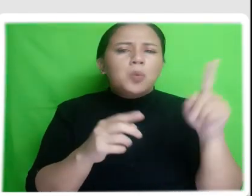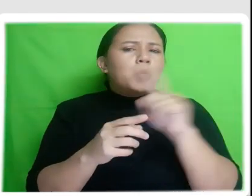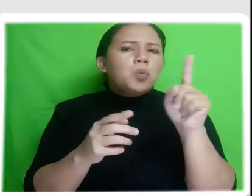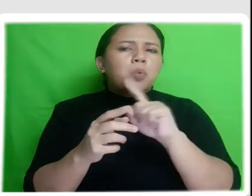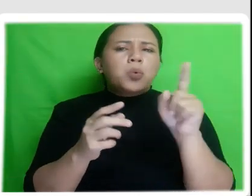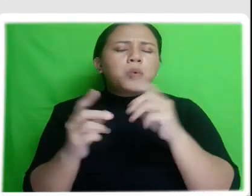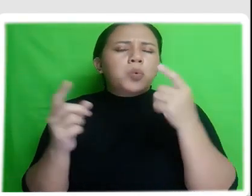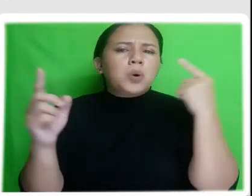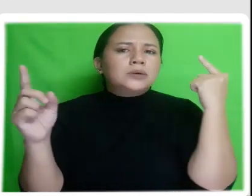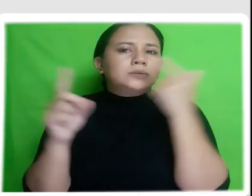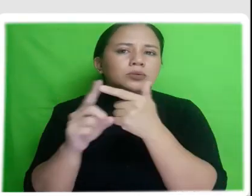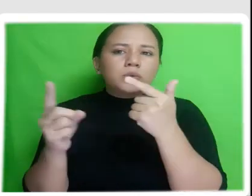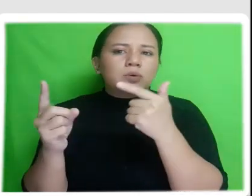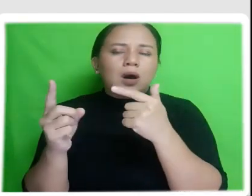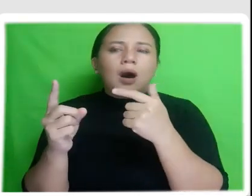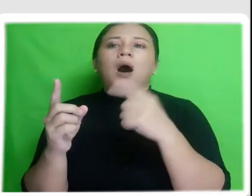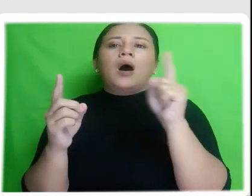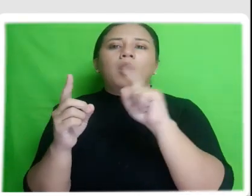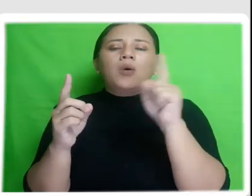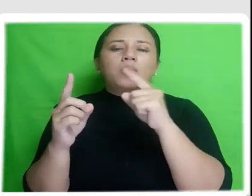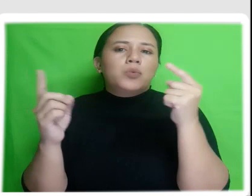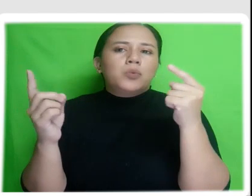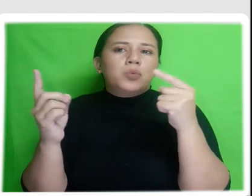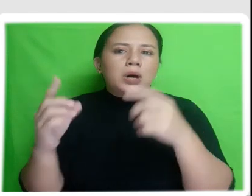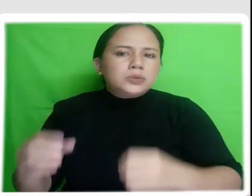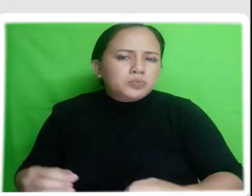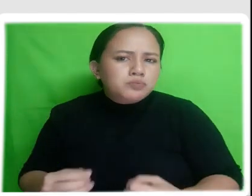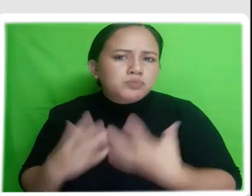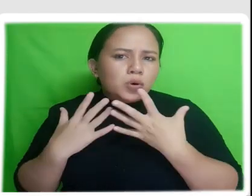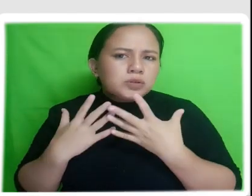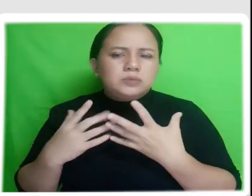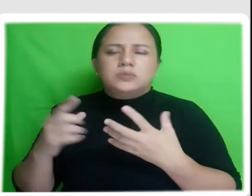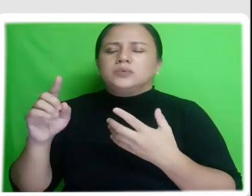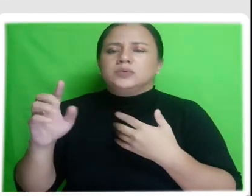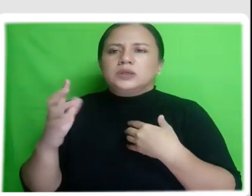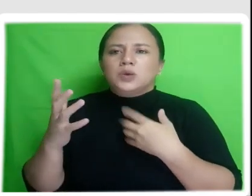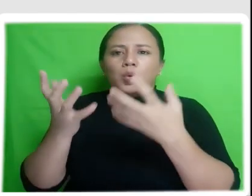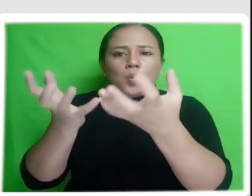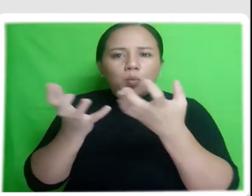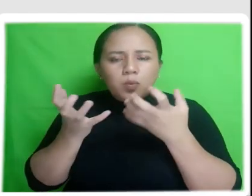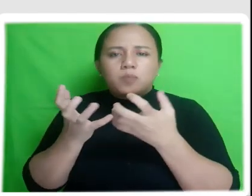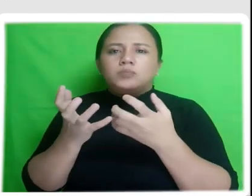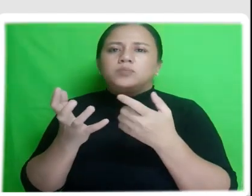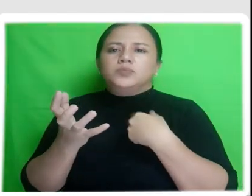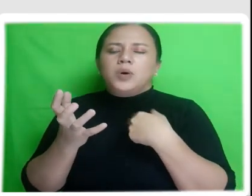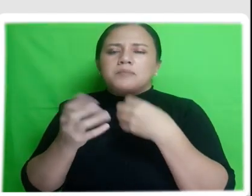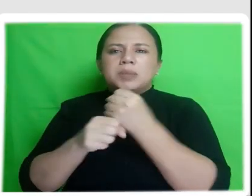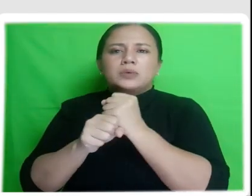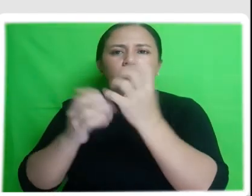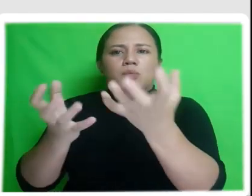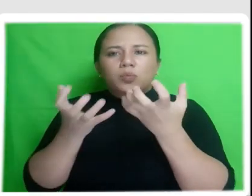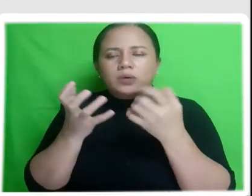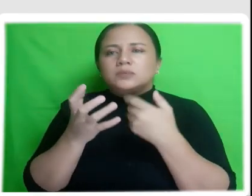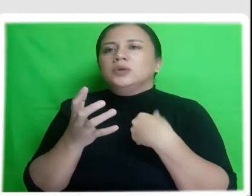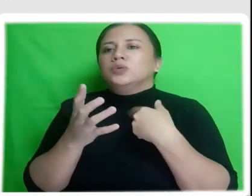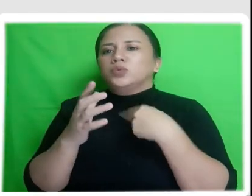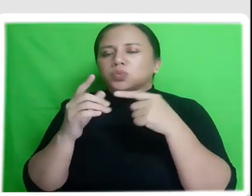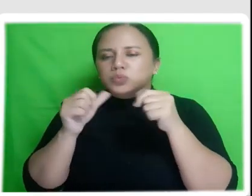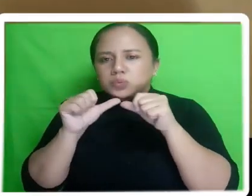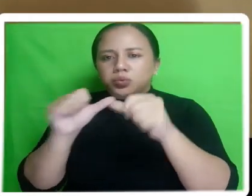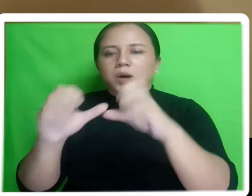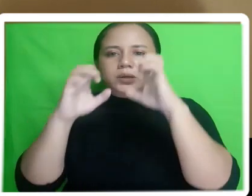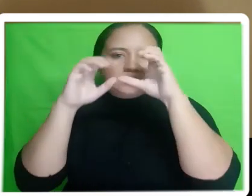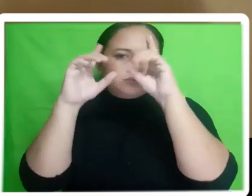motives that drive you, that energize you, that make you want to pursue